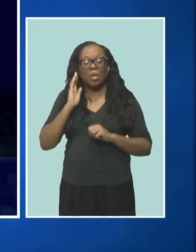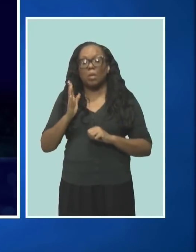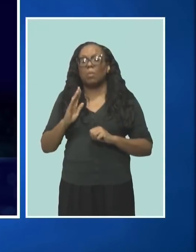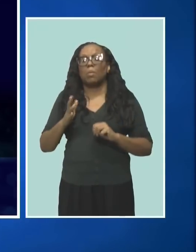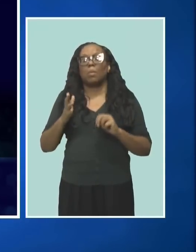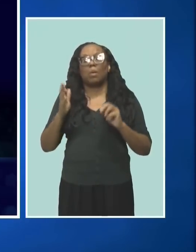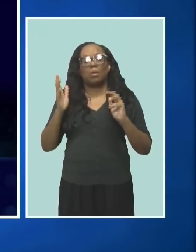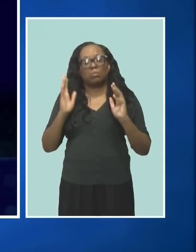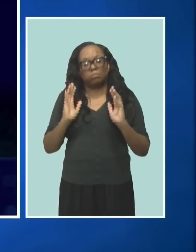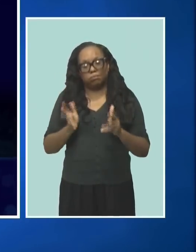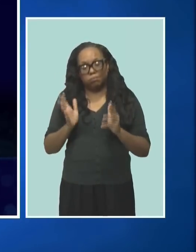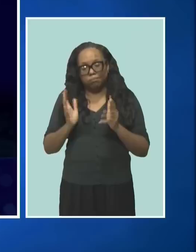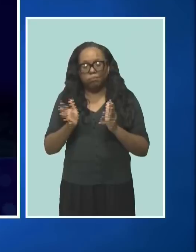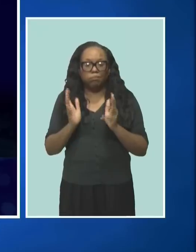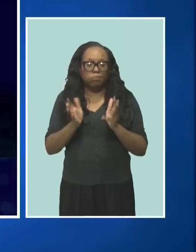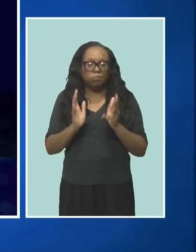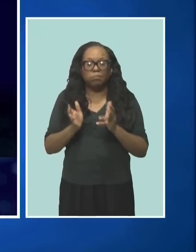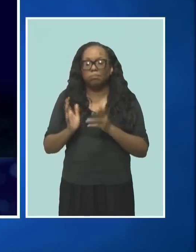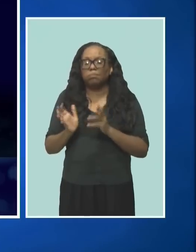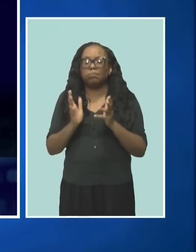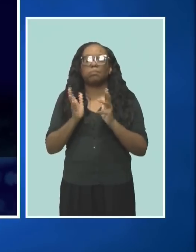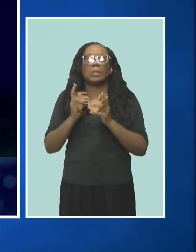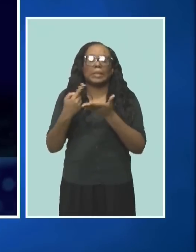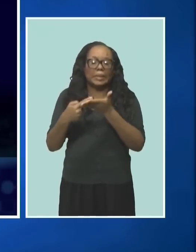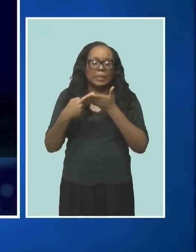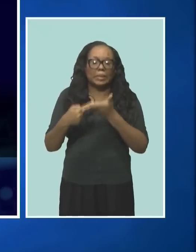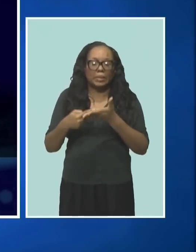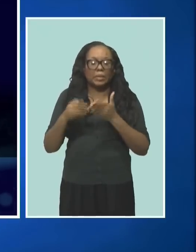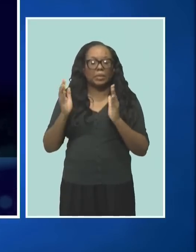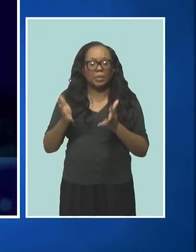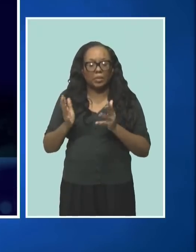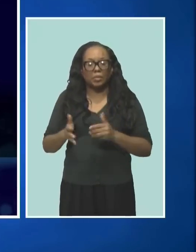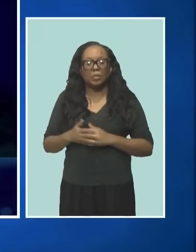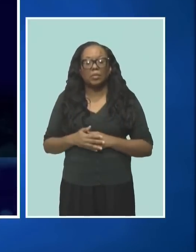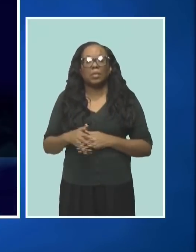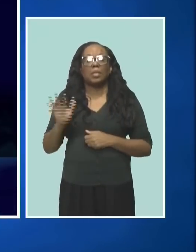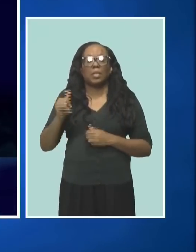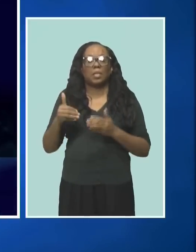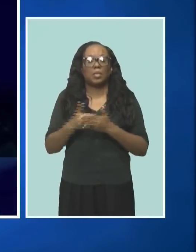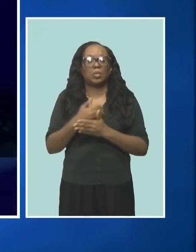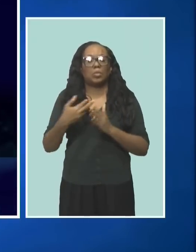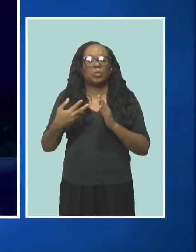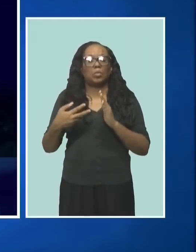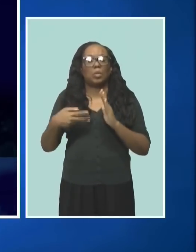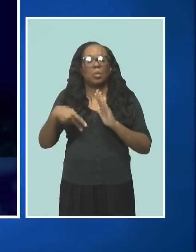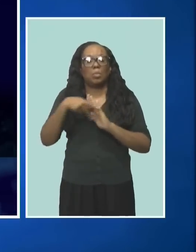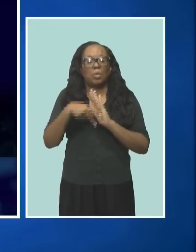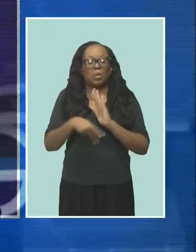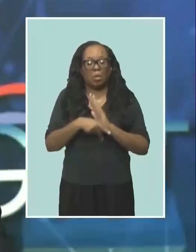up with solutions. The protocol tells us how we do that.